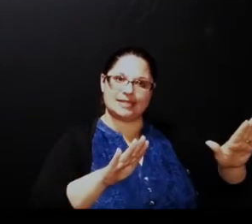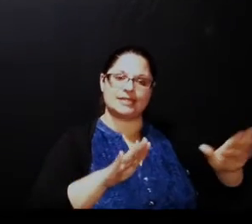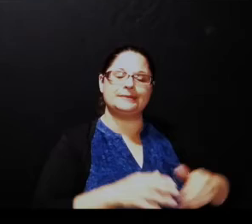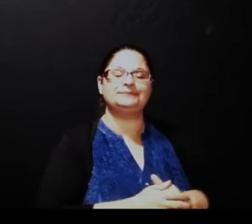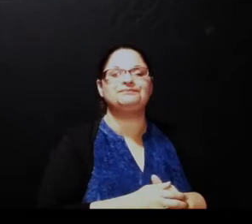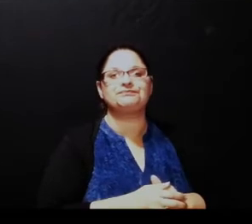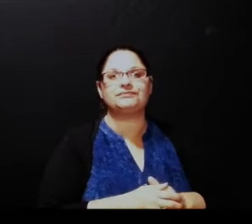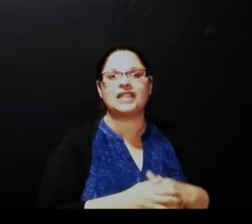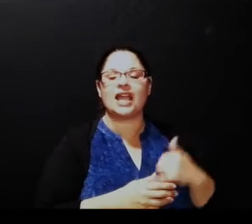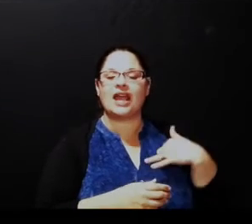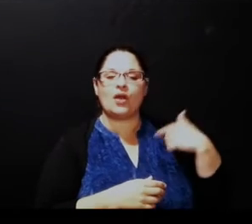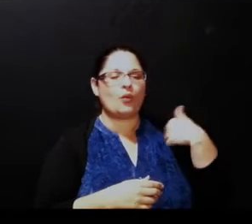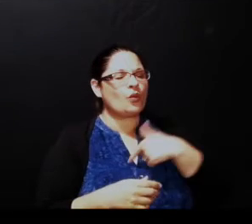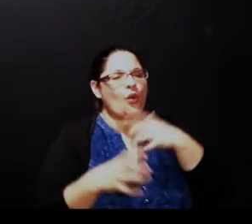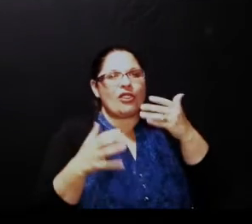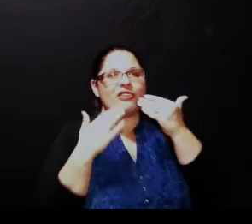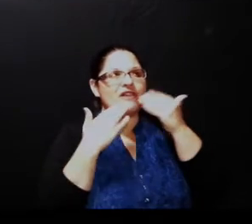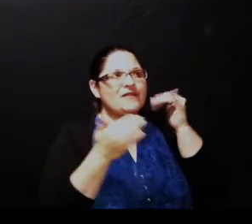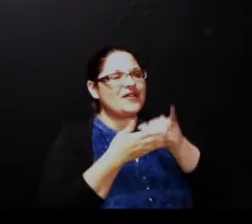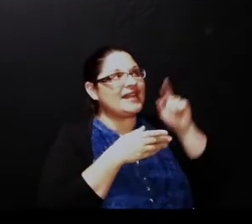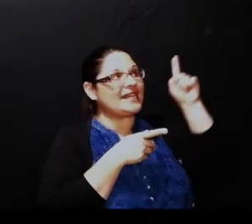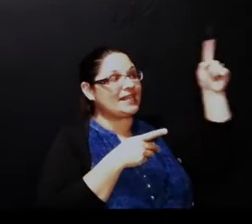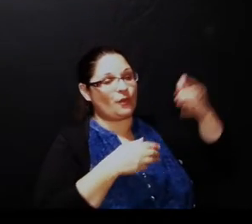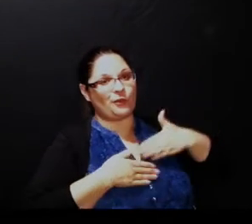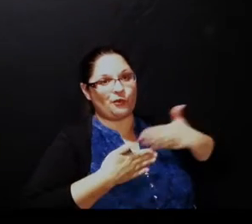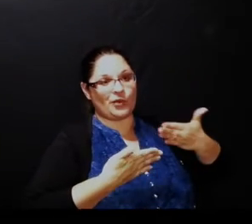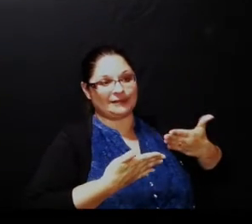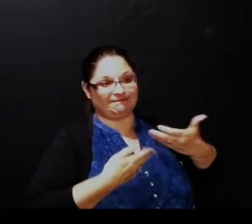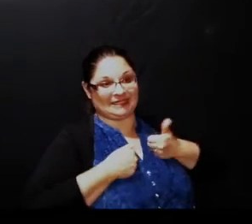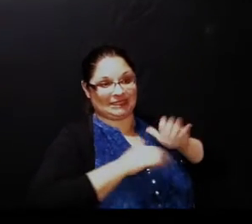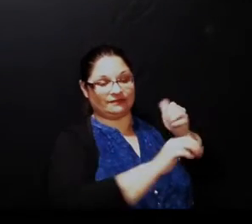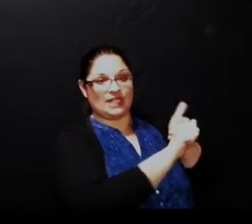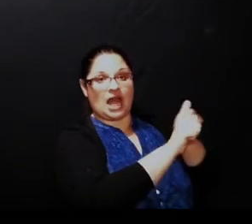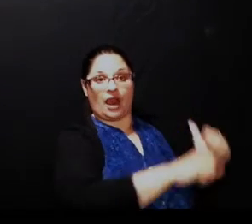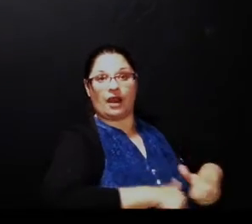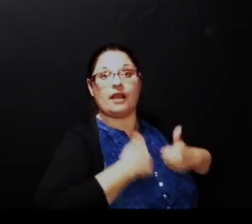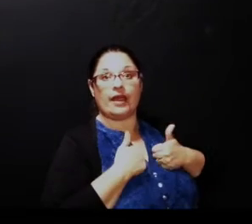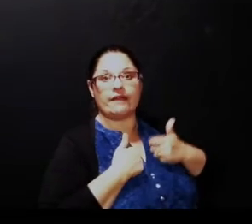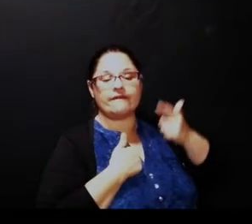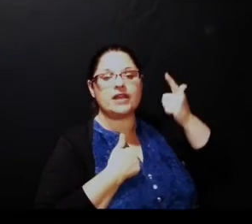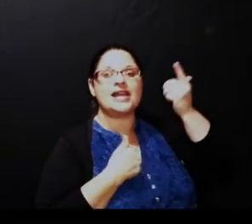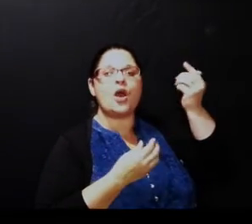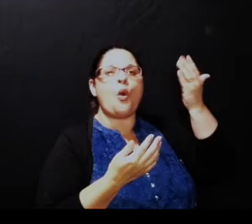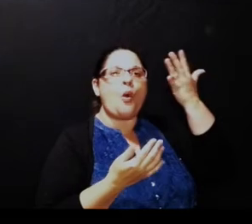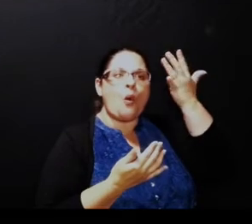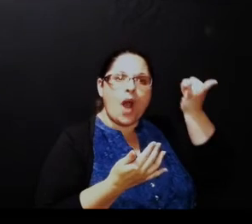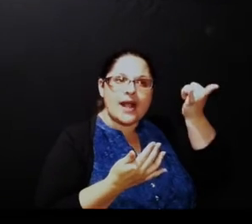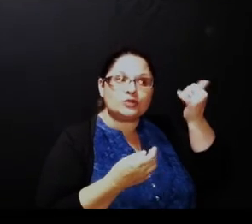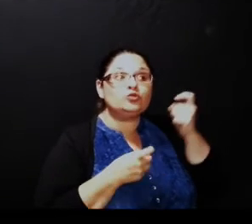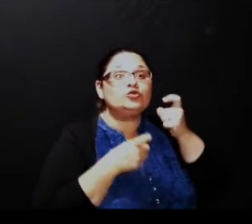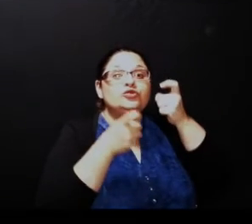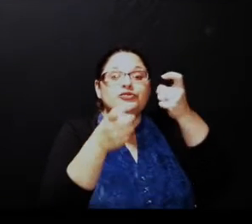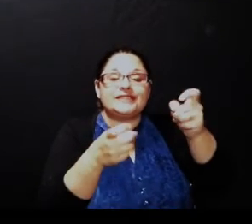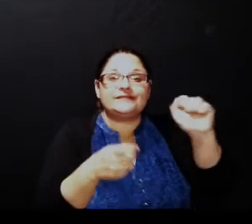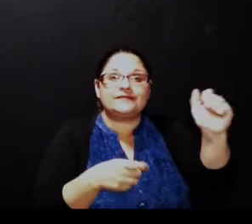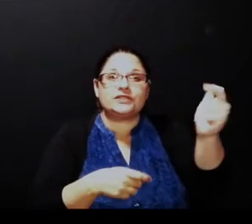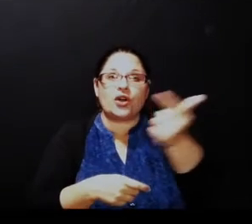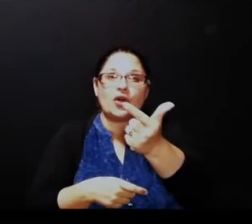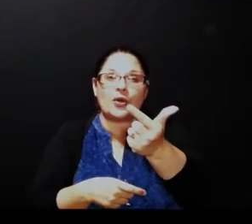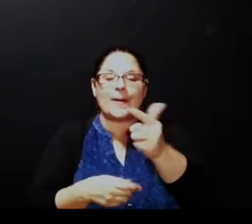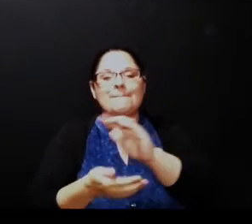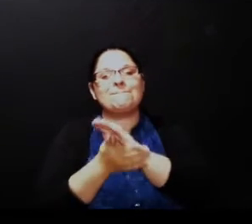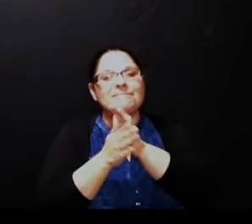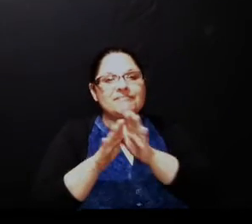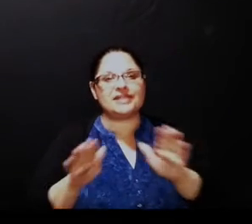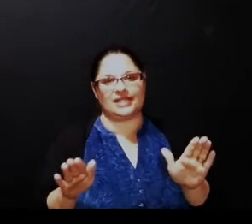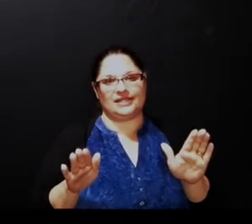have the peace of salvation, so we might have the comfort of knowing that we have an eternal home. And that invitation and